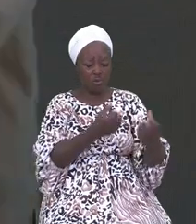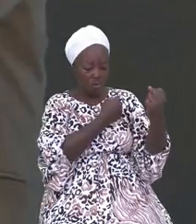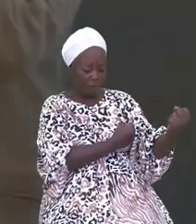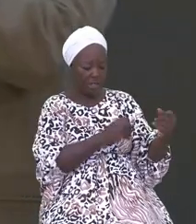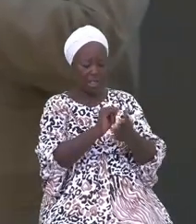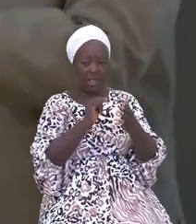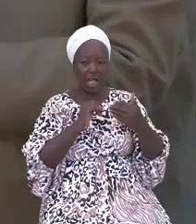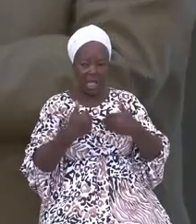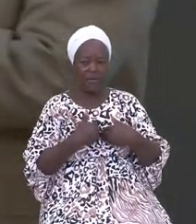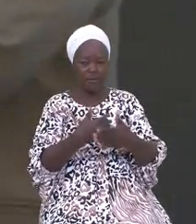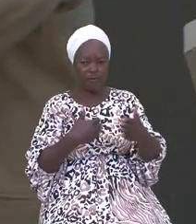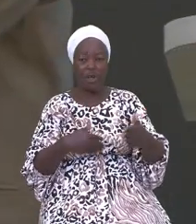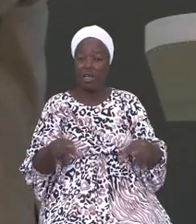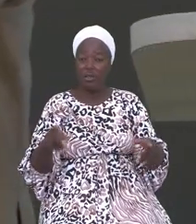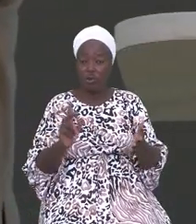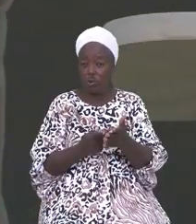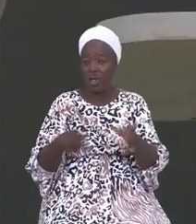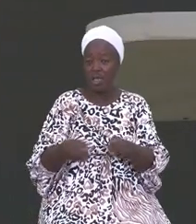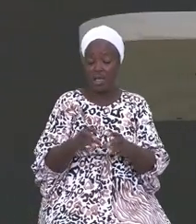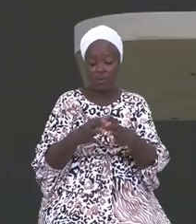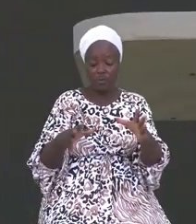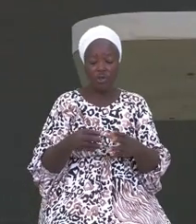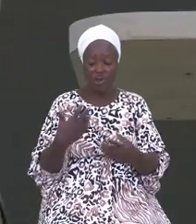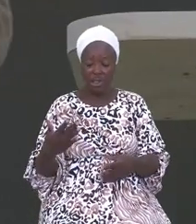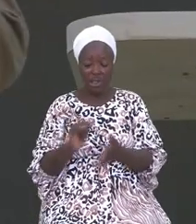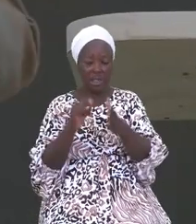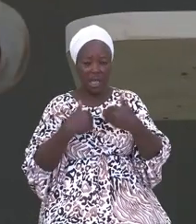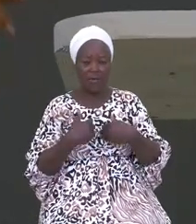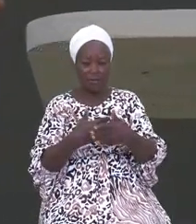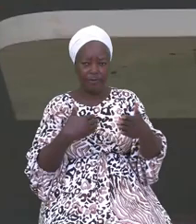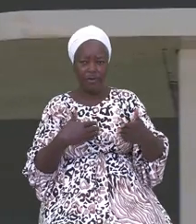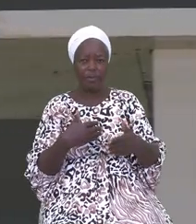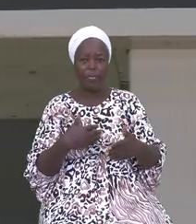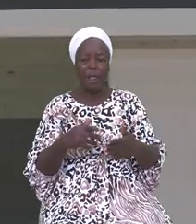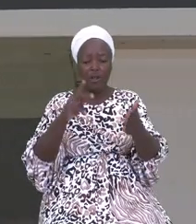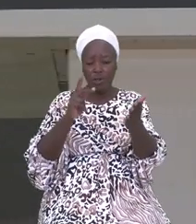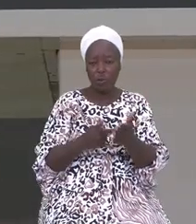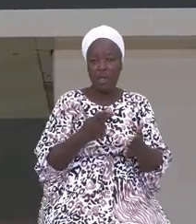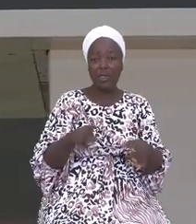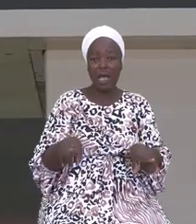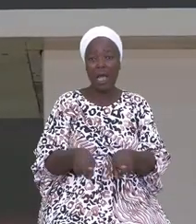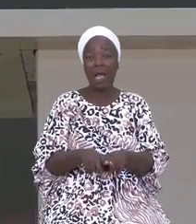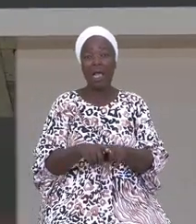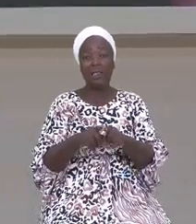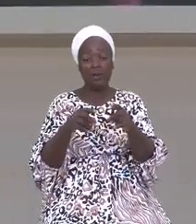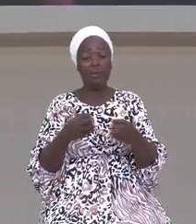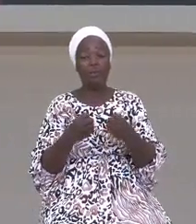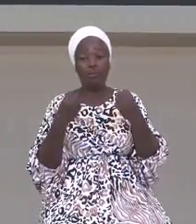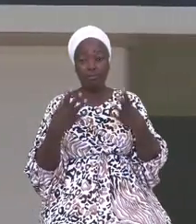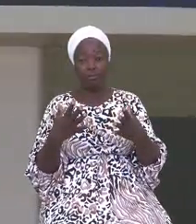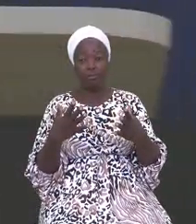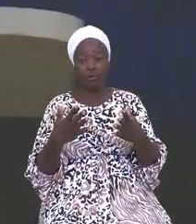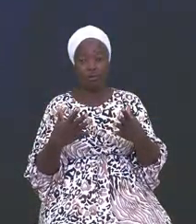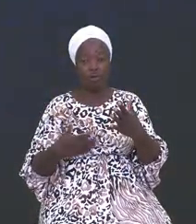had before. Twice as much resources as I had before. Twice as much joy as I had